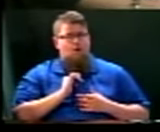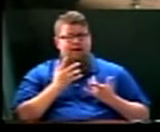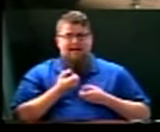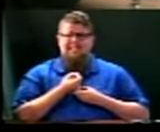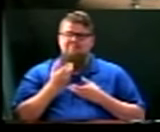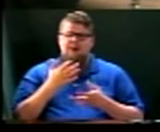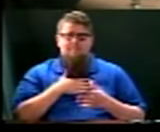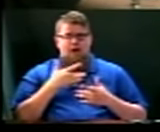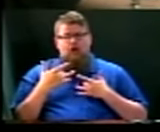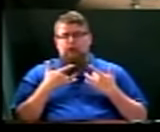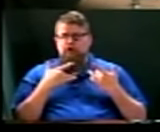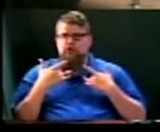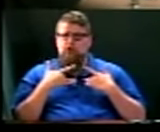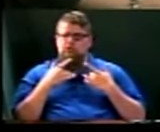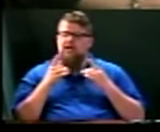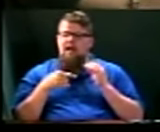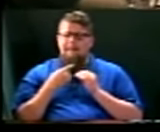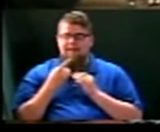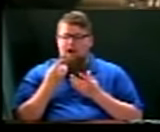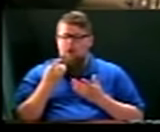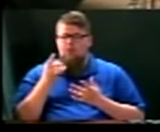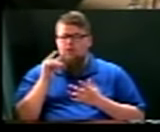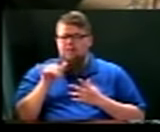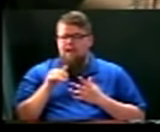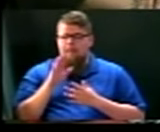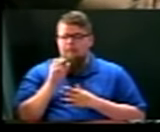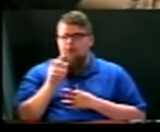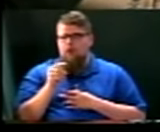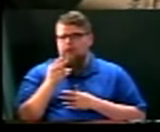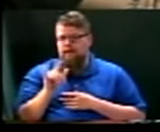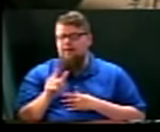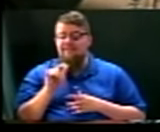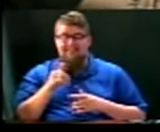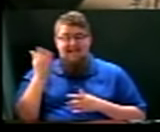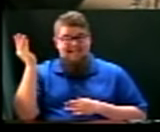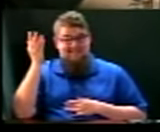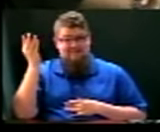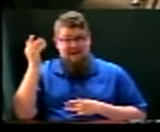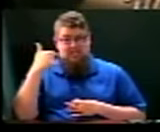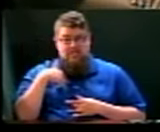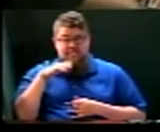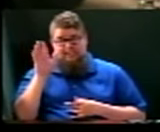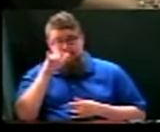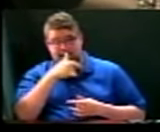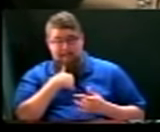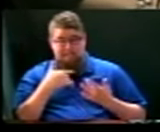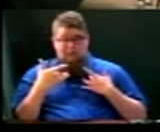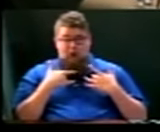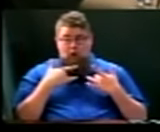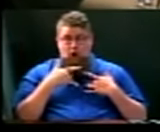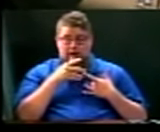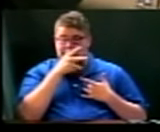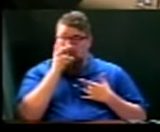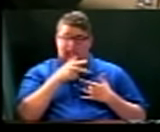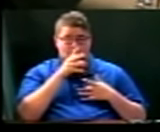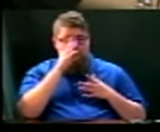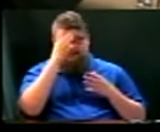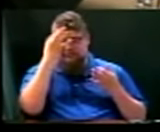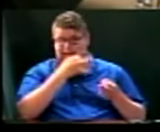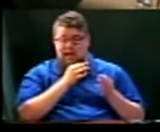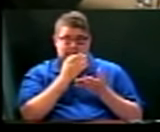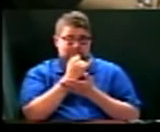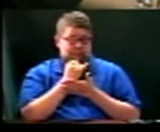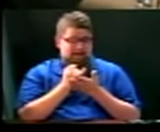concerns about the kindergarten portfolio. In that speech, I stated that I was concerned about what this poorly designed and